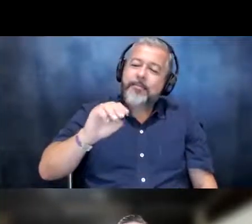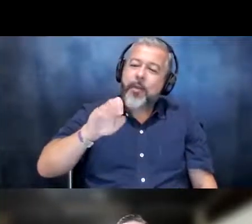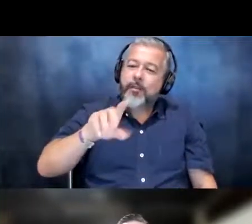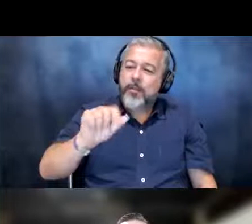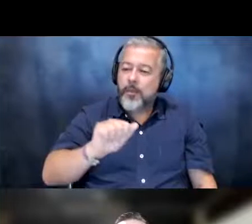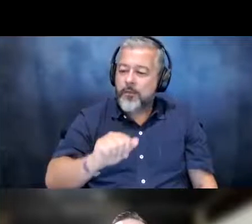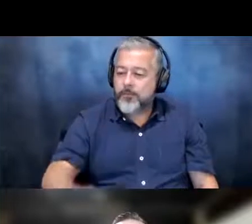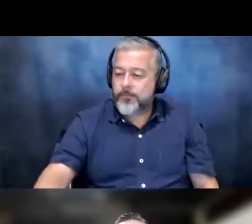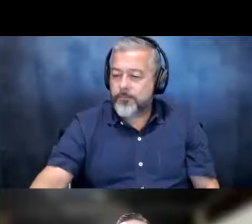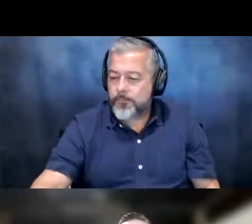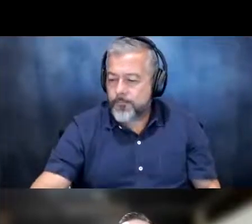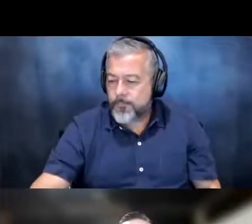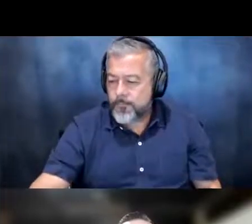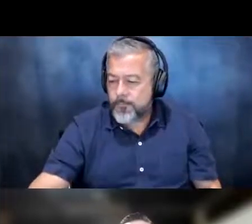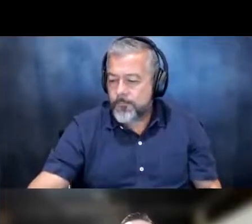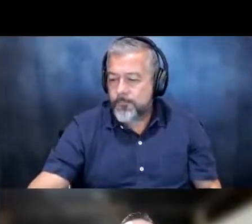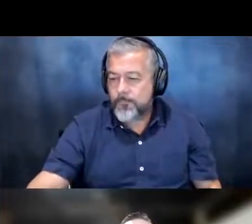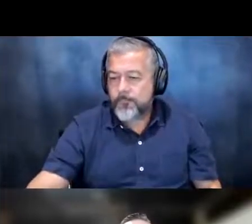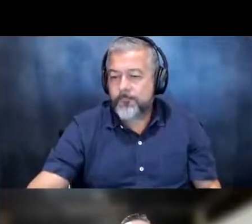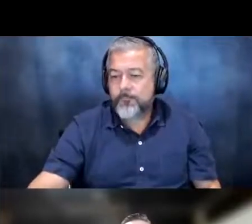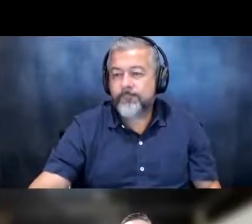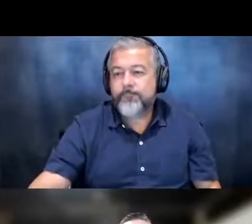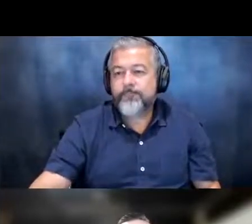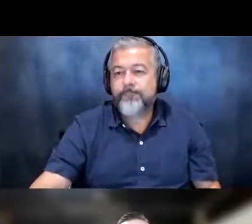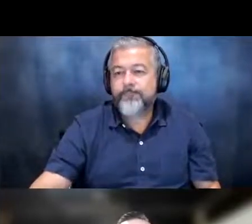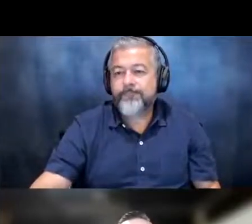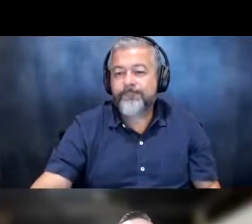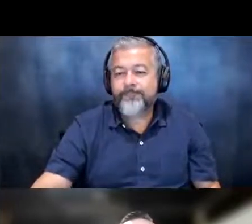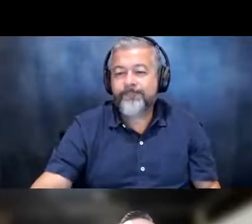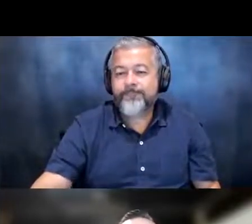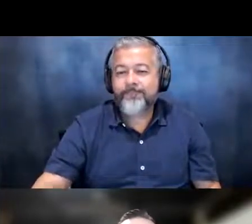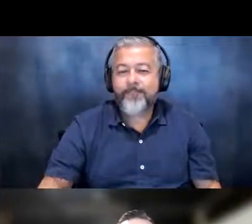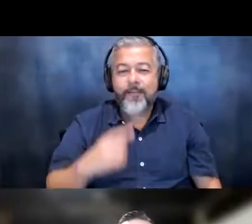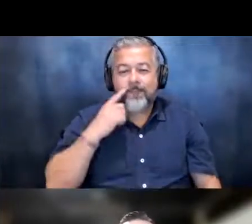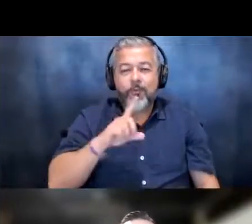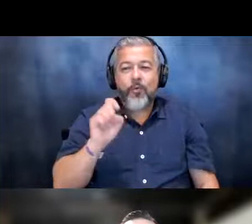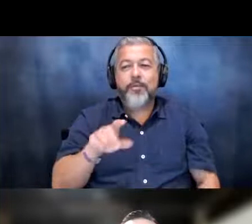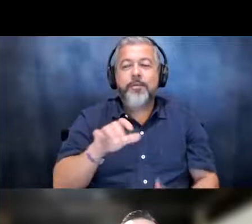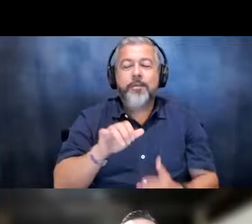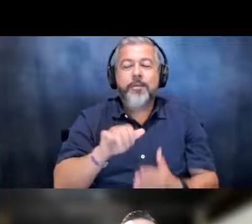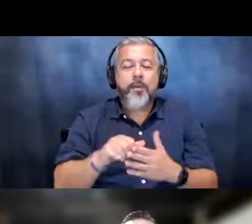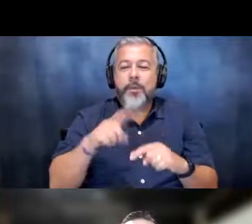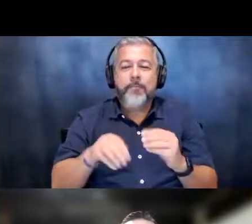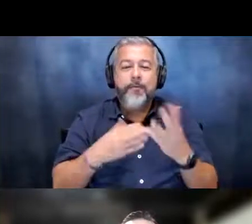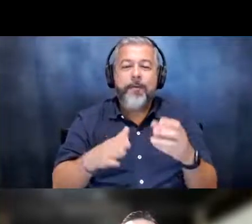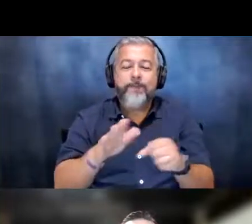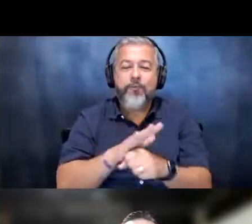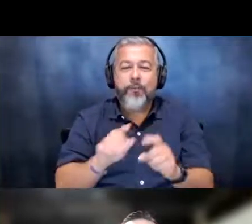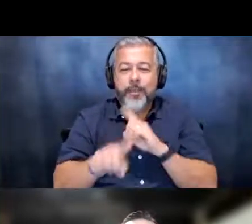falls into that grouping of answers that we can't, or questions that we can't provide full answers to.